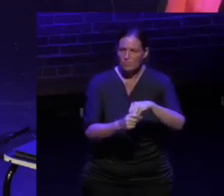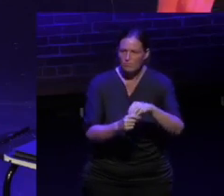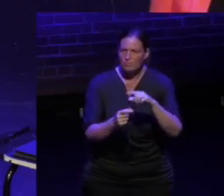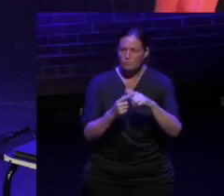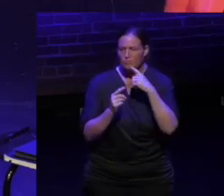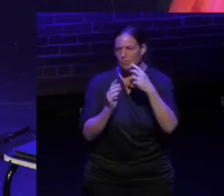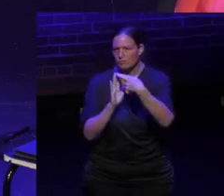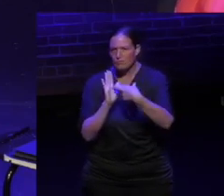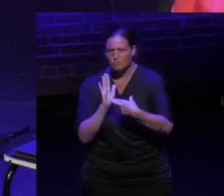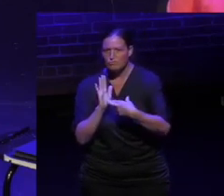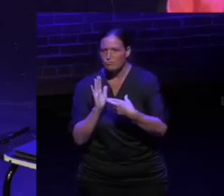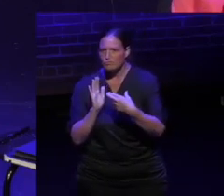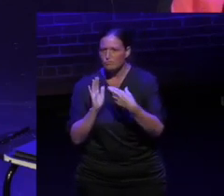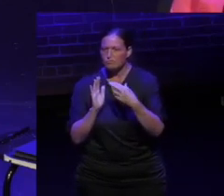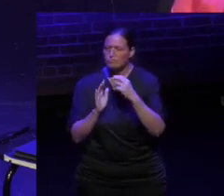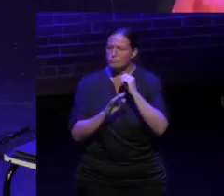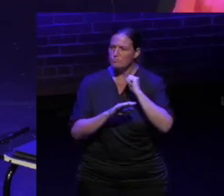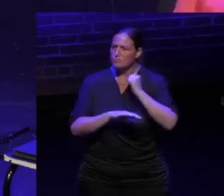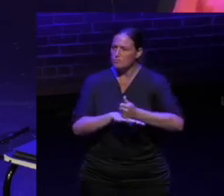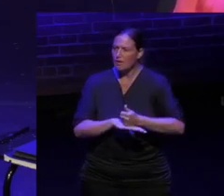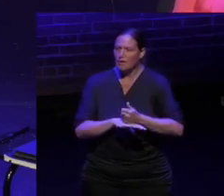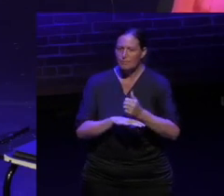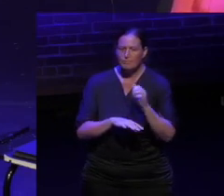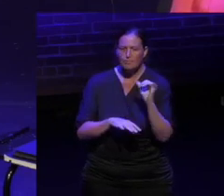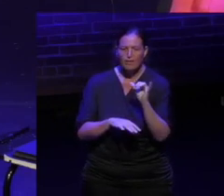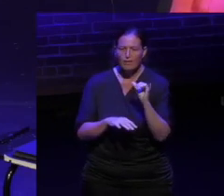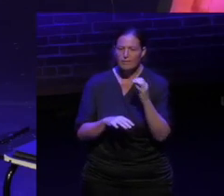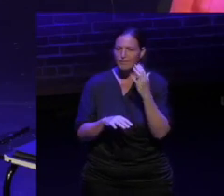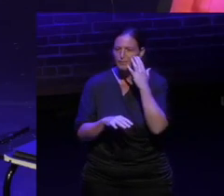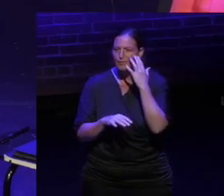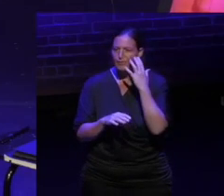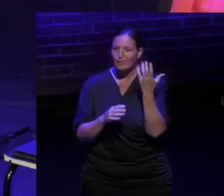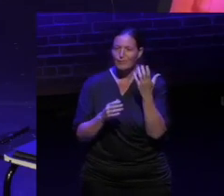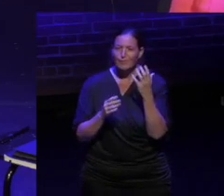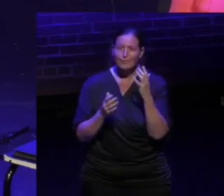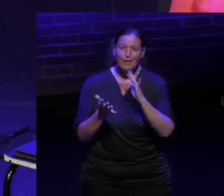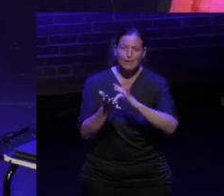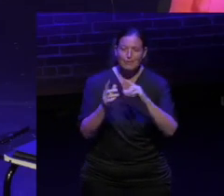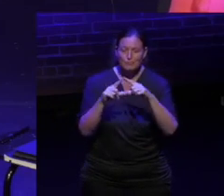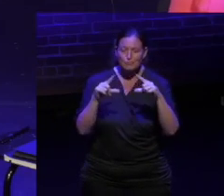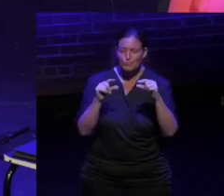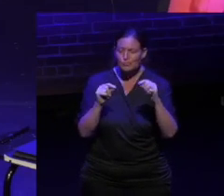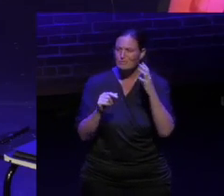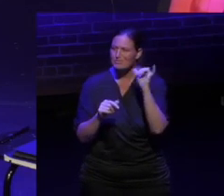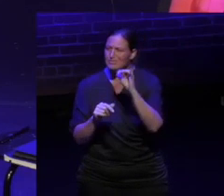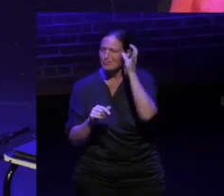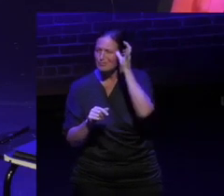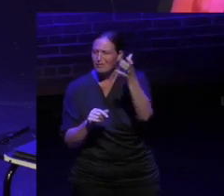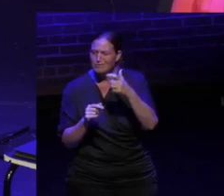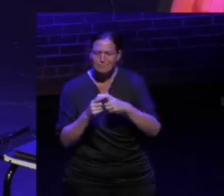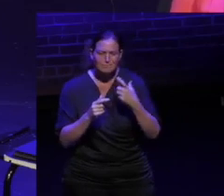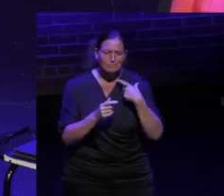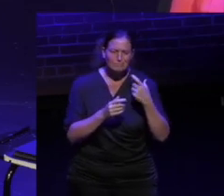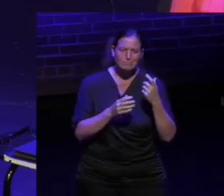the legislature to set up a prescription program for arts and culture. So the idea is that